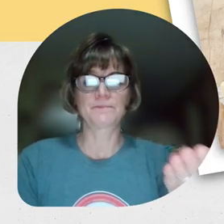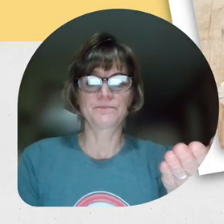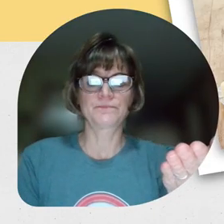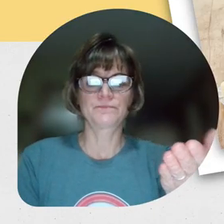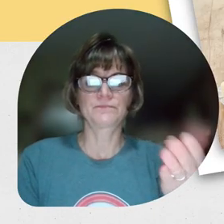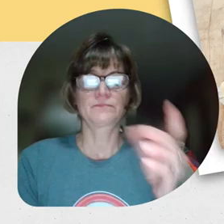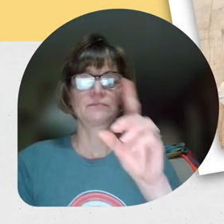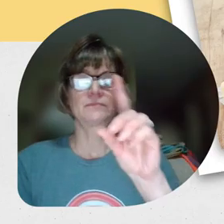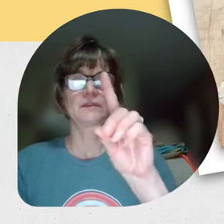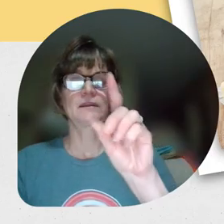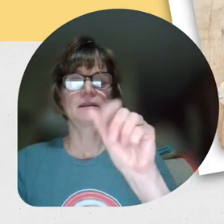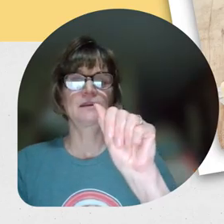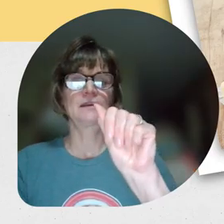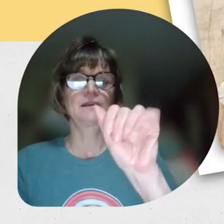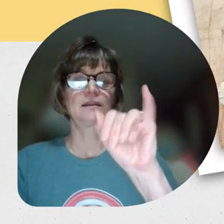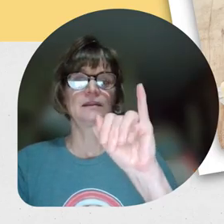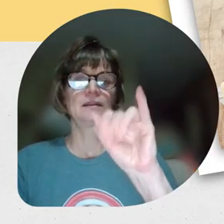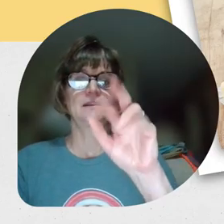dairy,